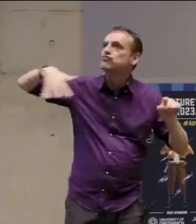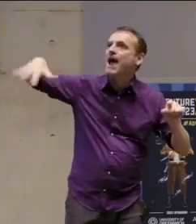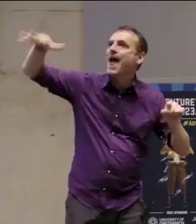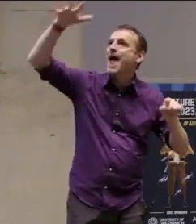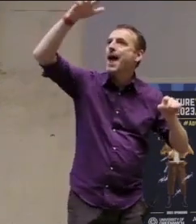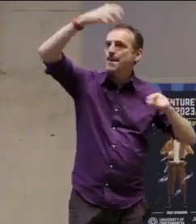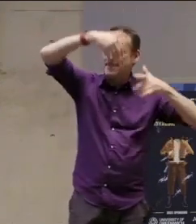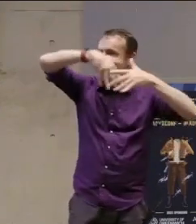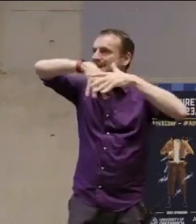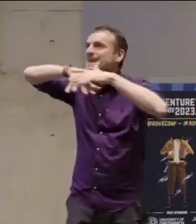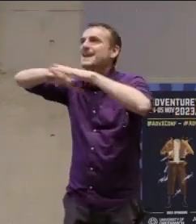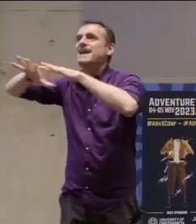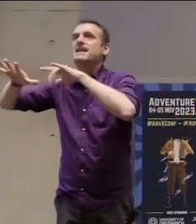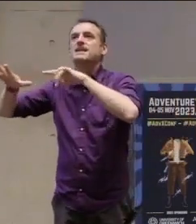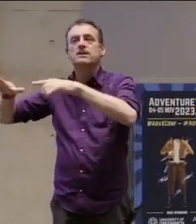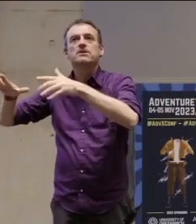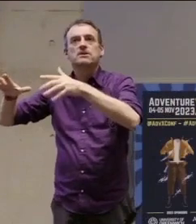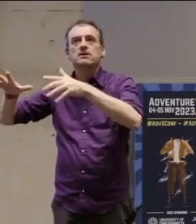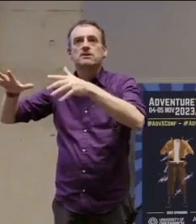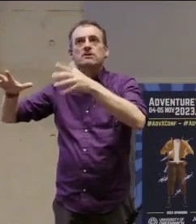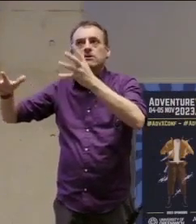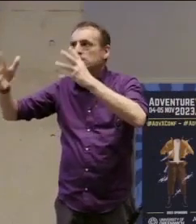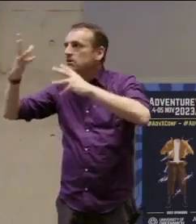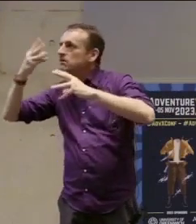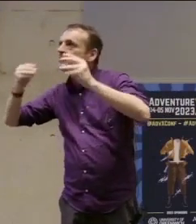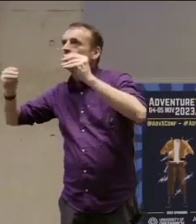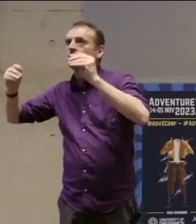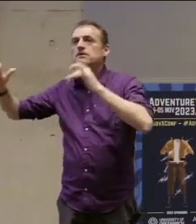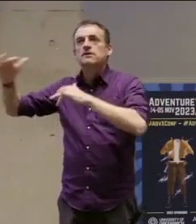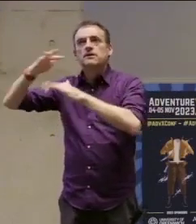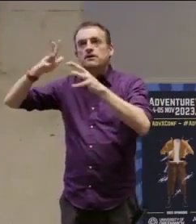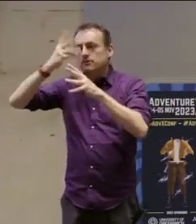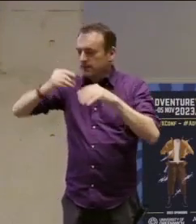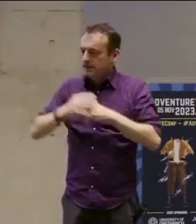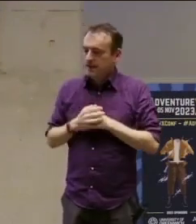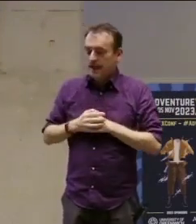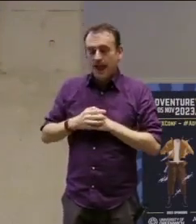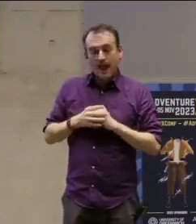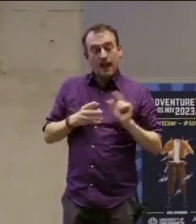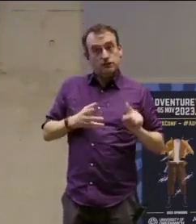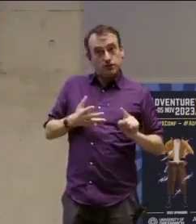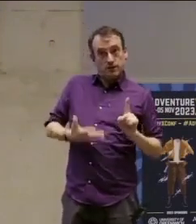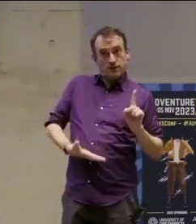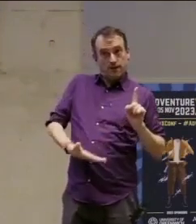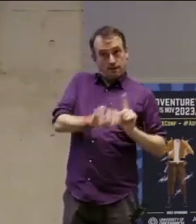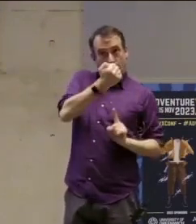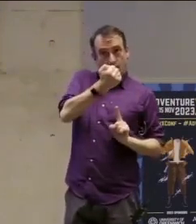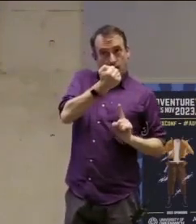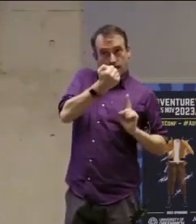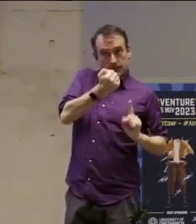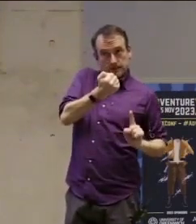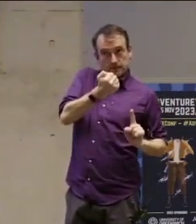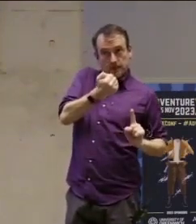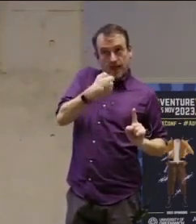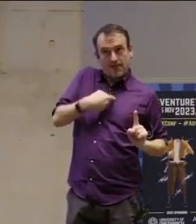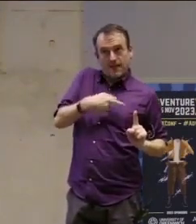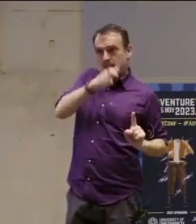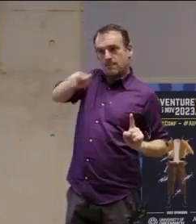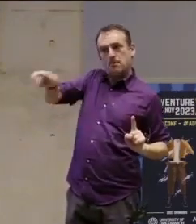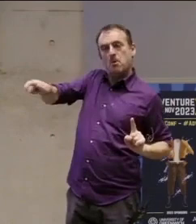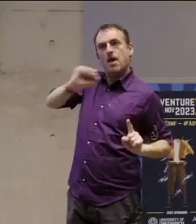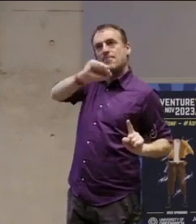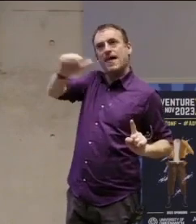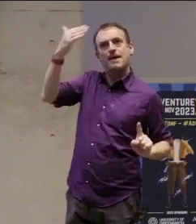the underground from the World Ends With You, effectively, right? And she finds that, and she can read into people's minds. And so she's going through her